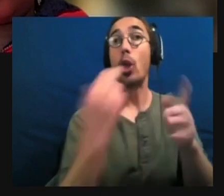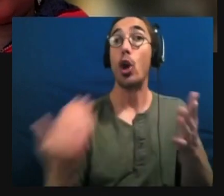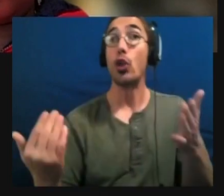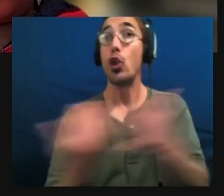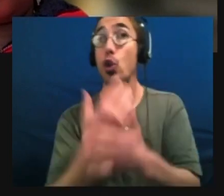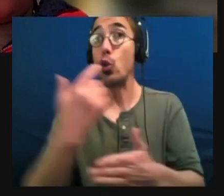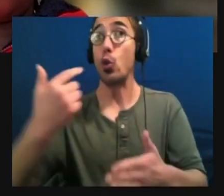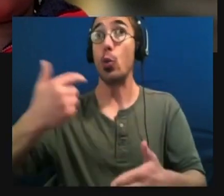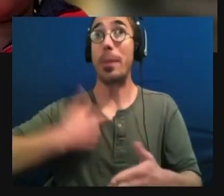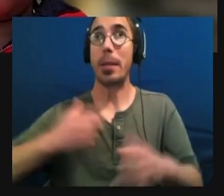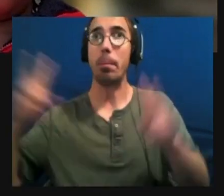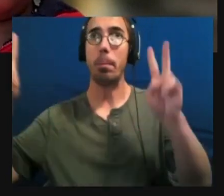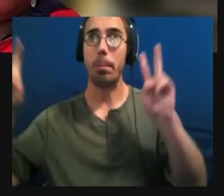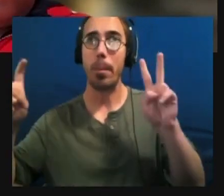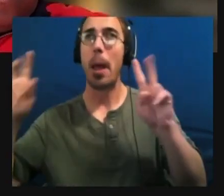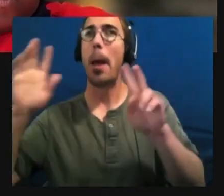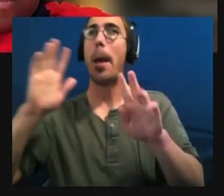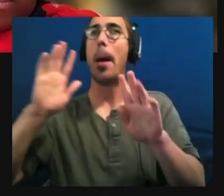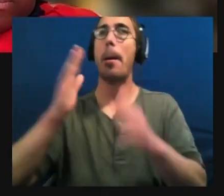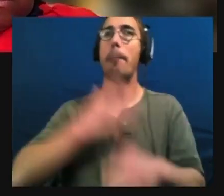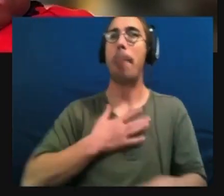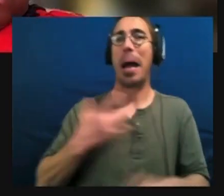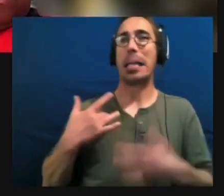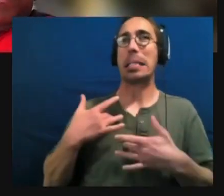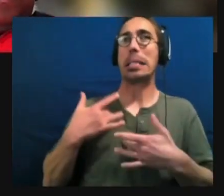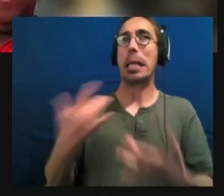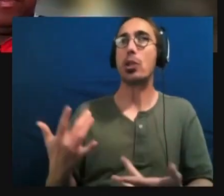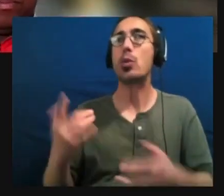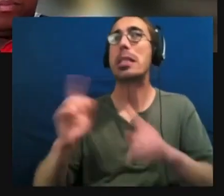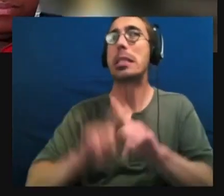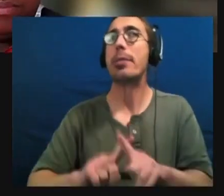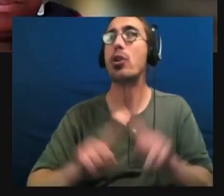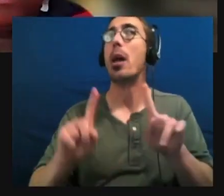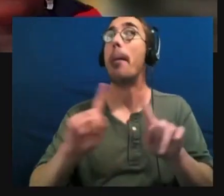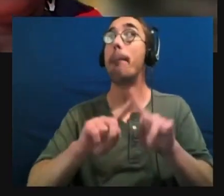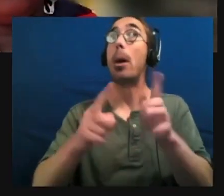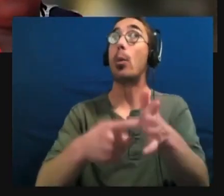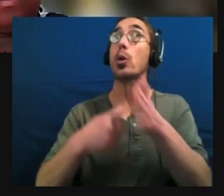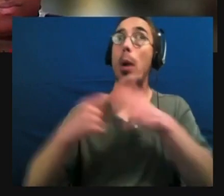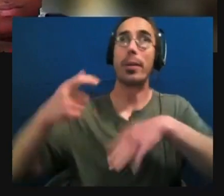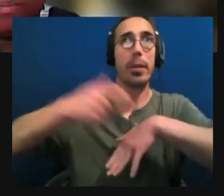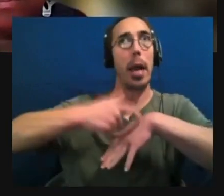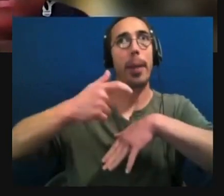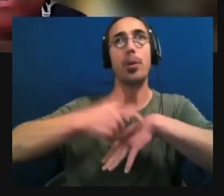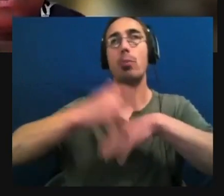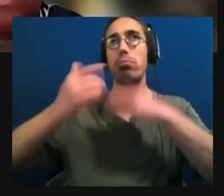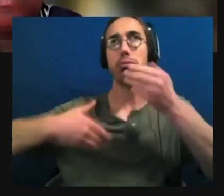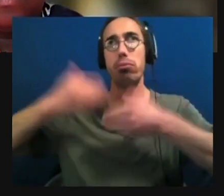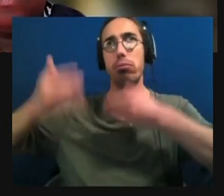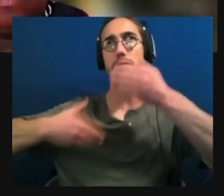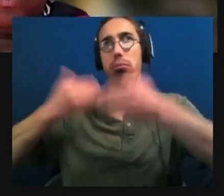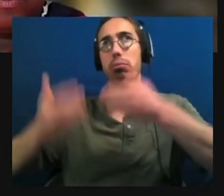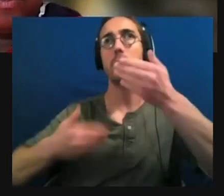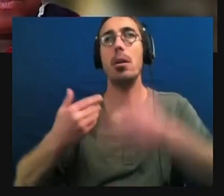with my sensory differences. And, you know, but it takes time to do that.